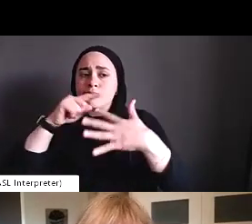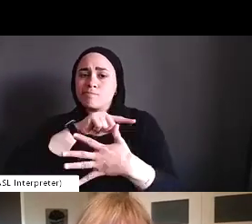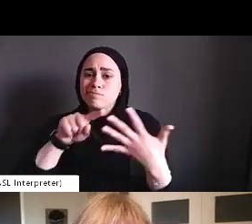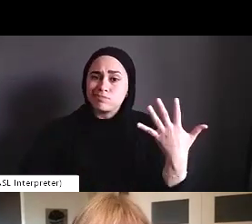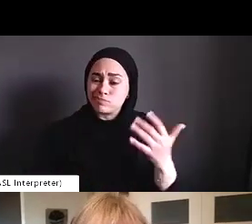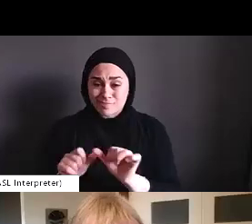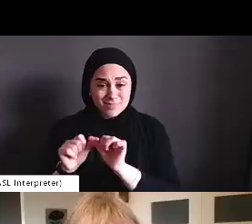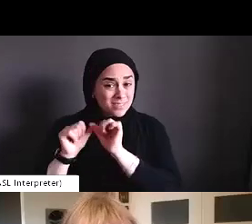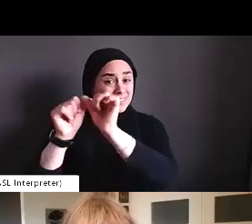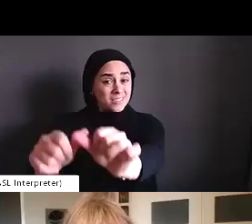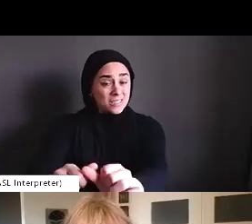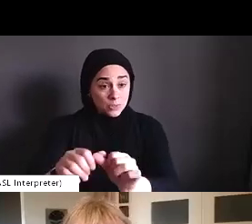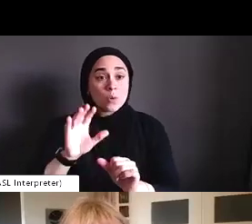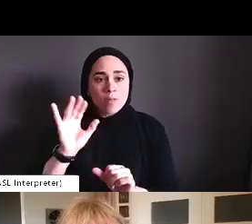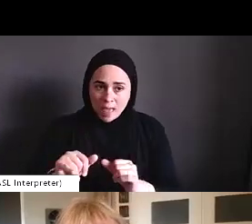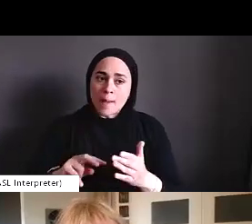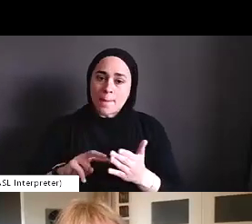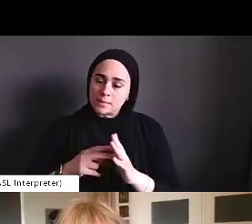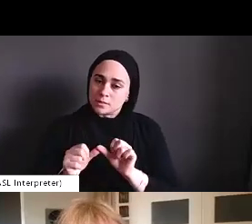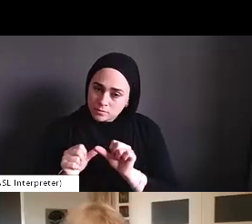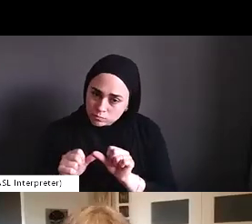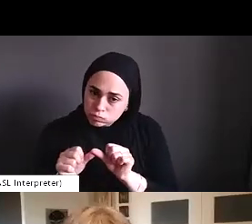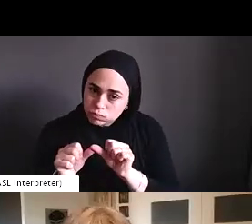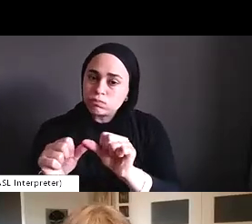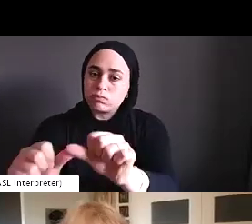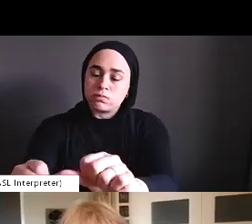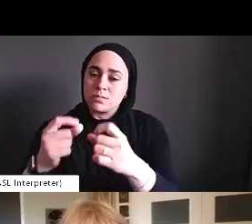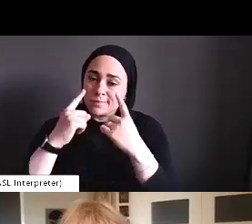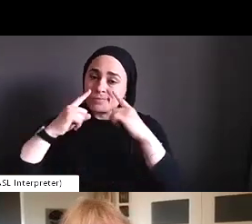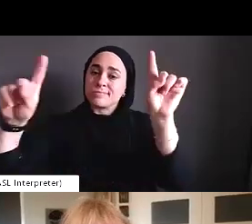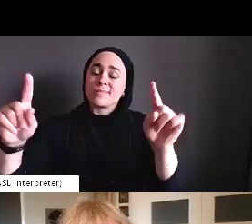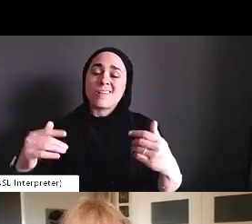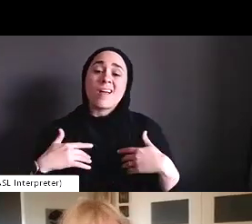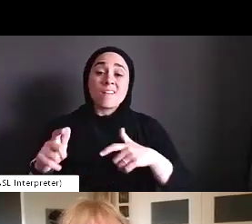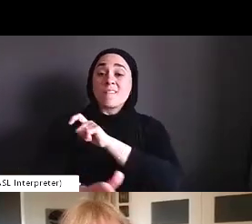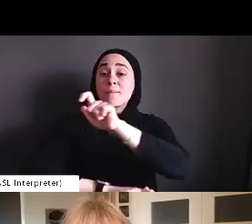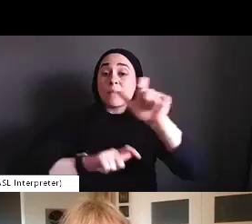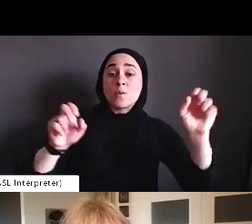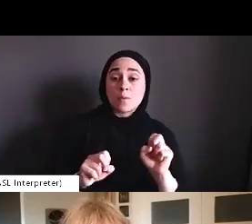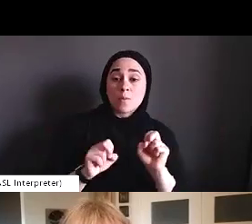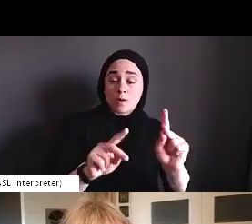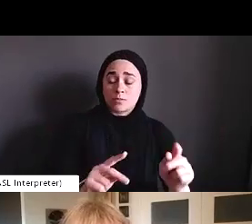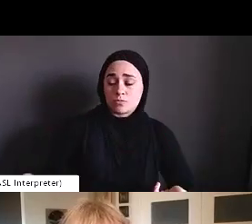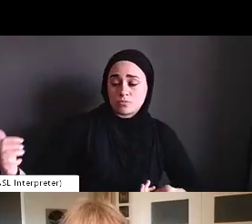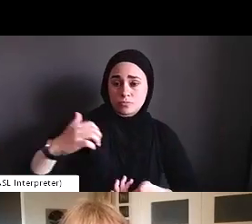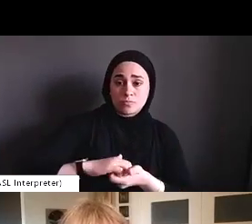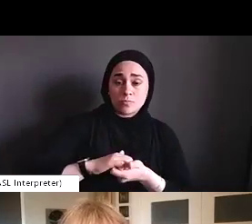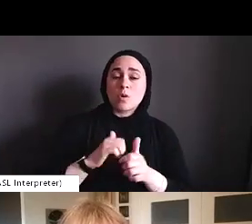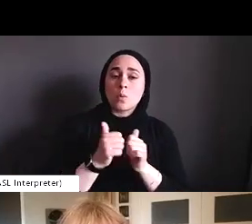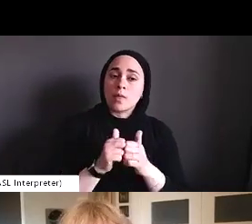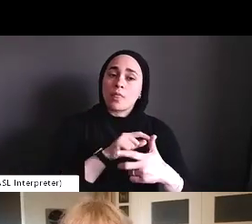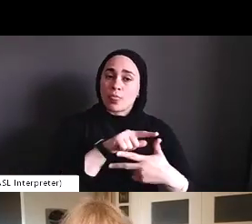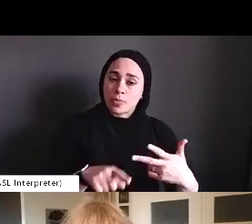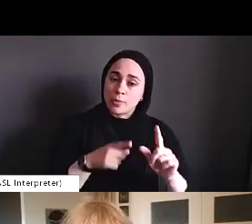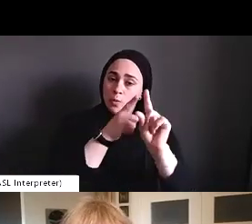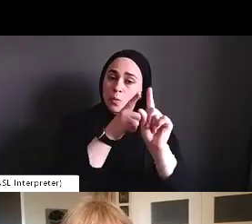This is what you call sustainability. And there is greater opportunity for us to align our efforts under the three goals.